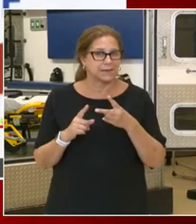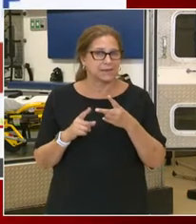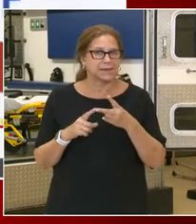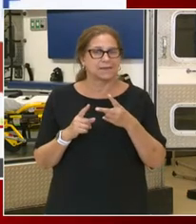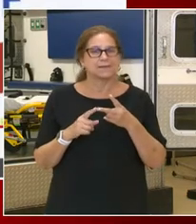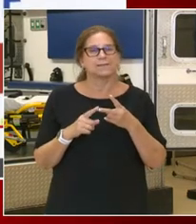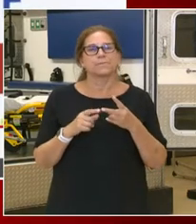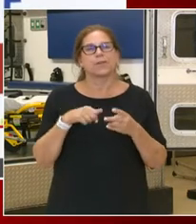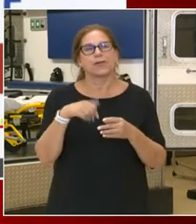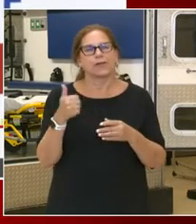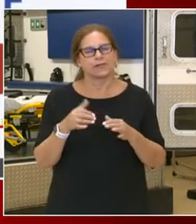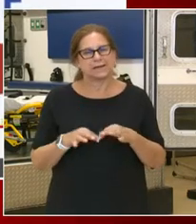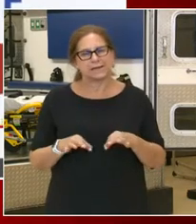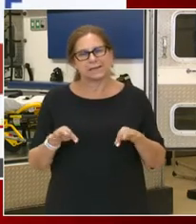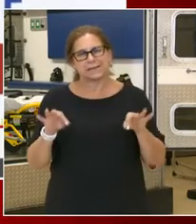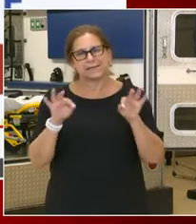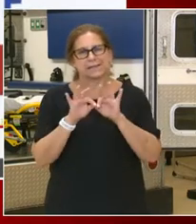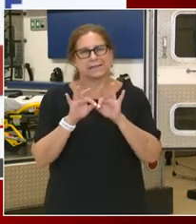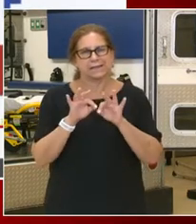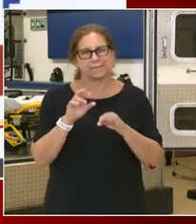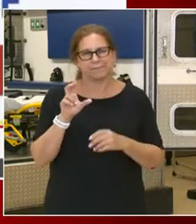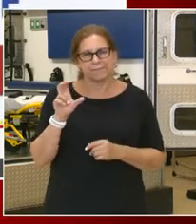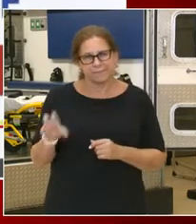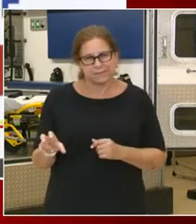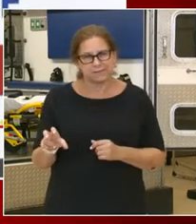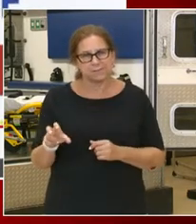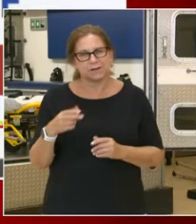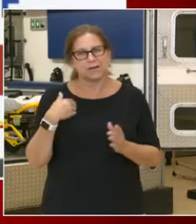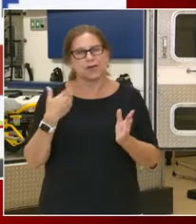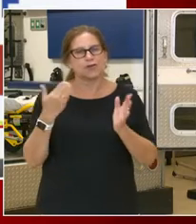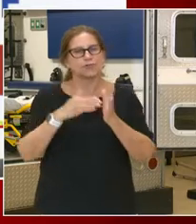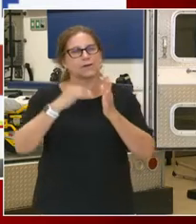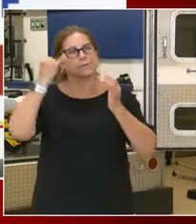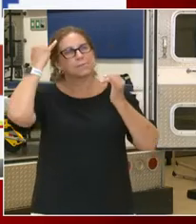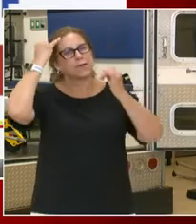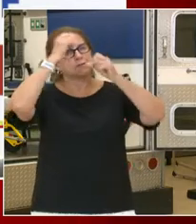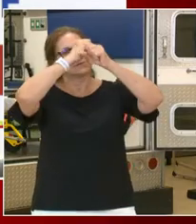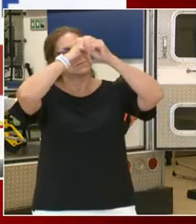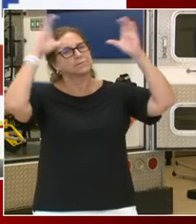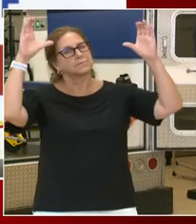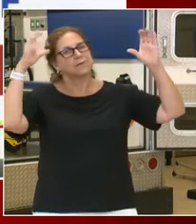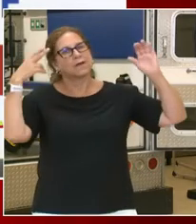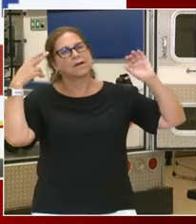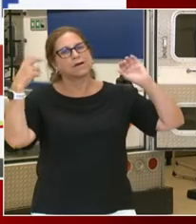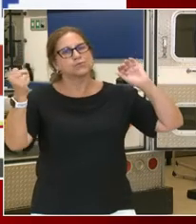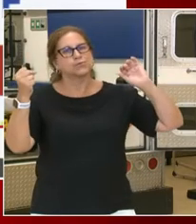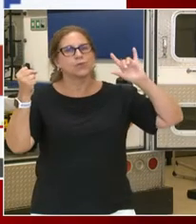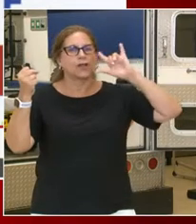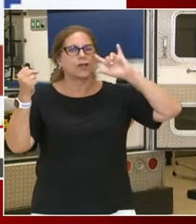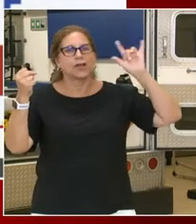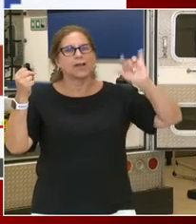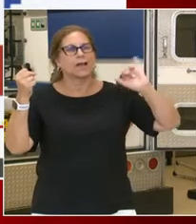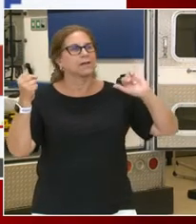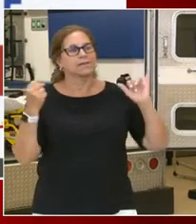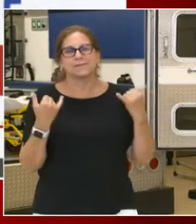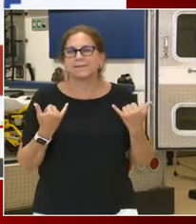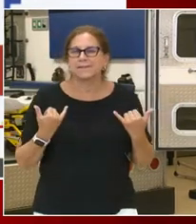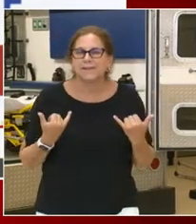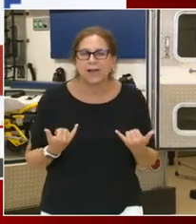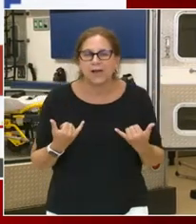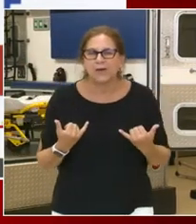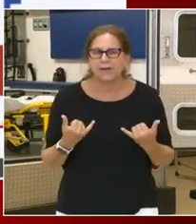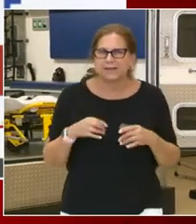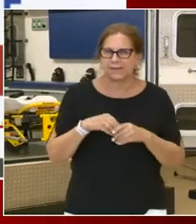it gets into this area of reimagining high school, and in fact is very appropriate for the room that we're sitting in. So we've